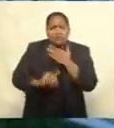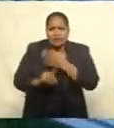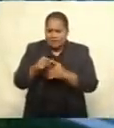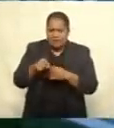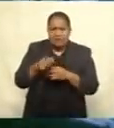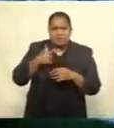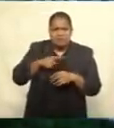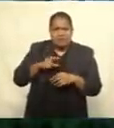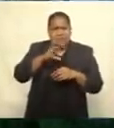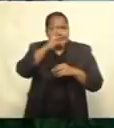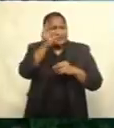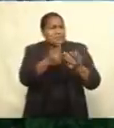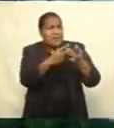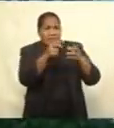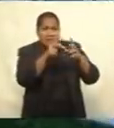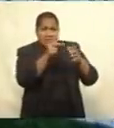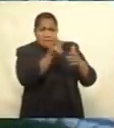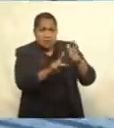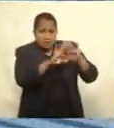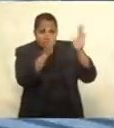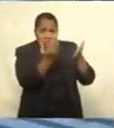the world are experiencing.